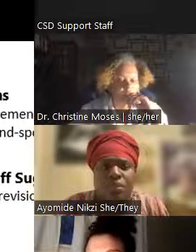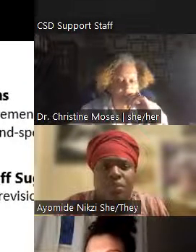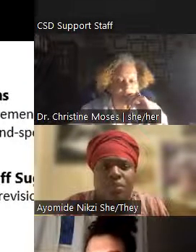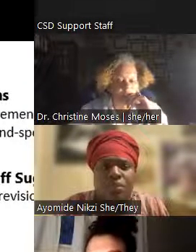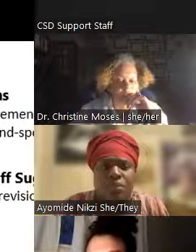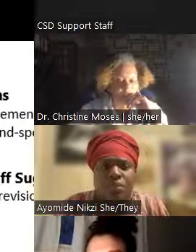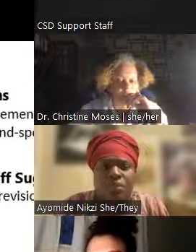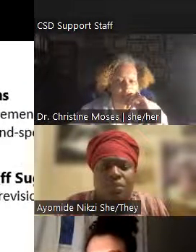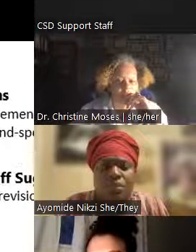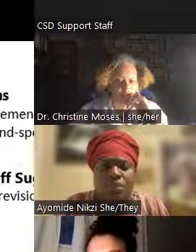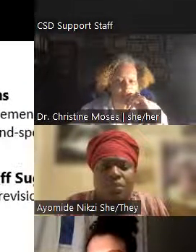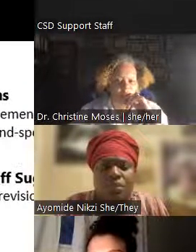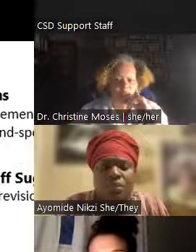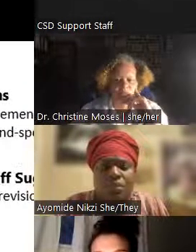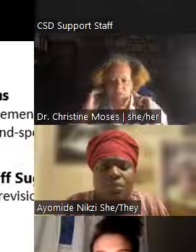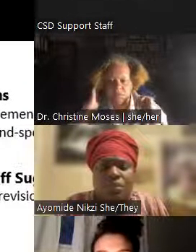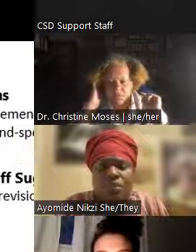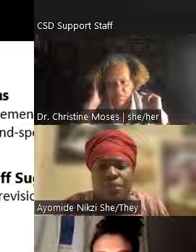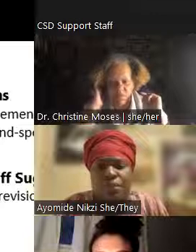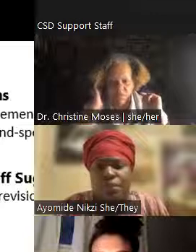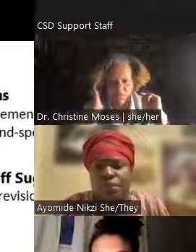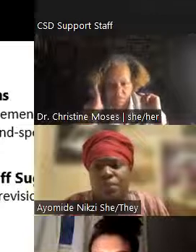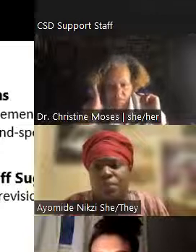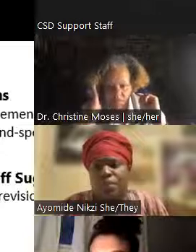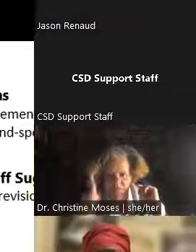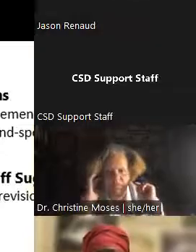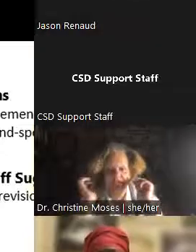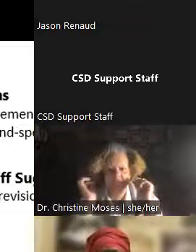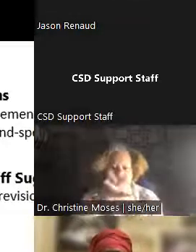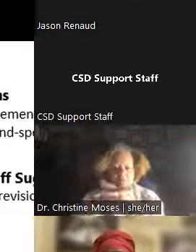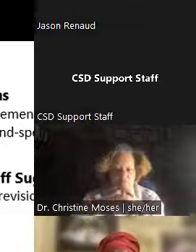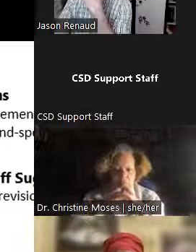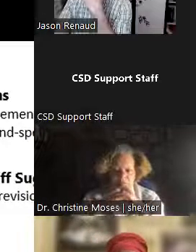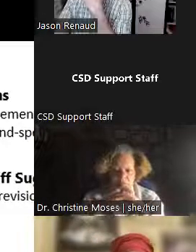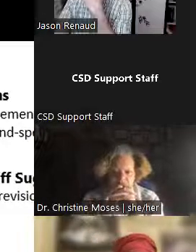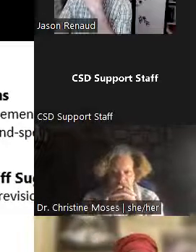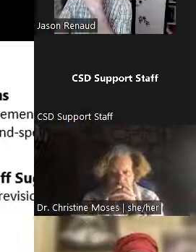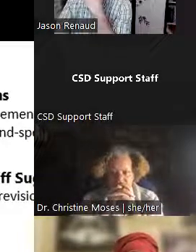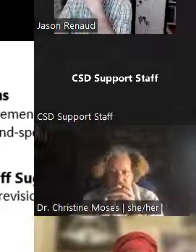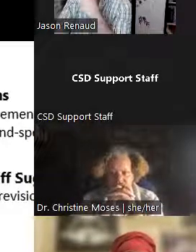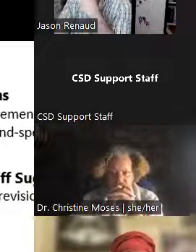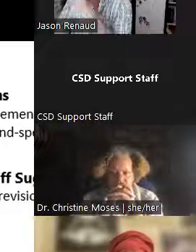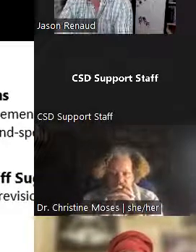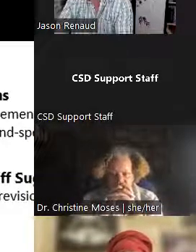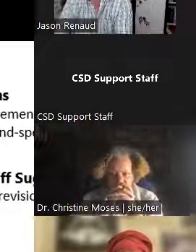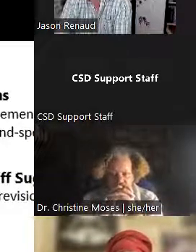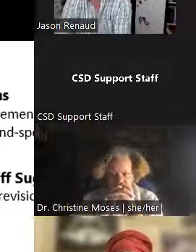say more with less, essentially, and just asking people to be responsible with their social media